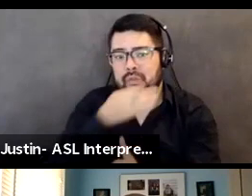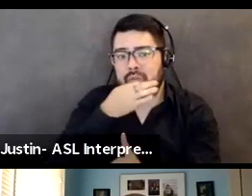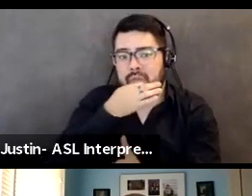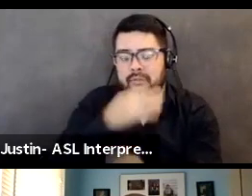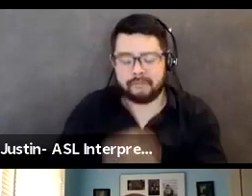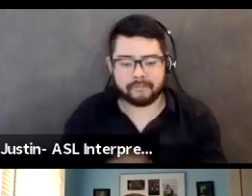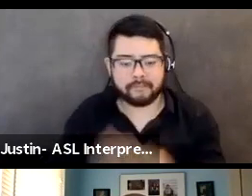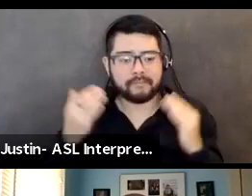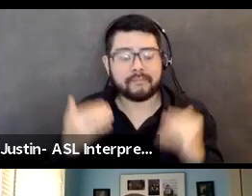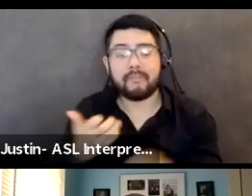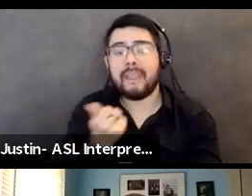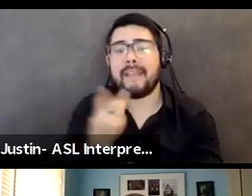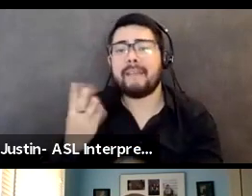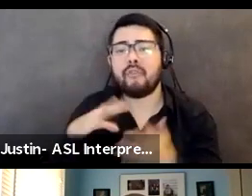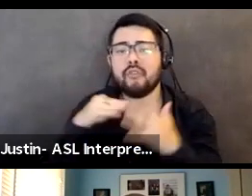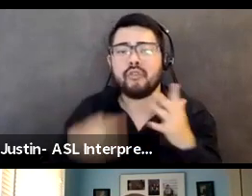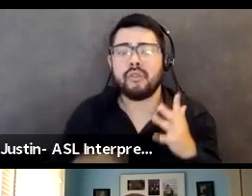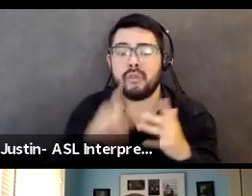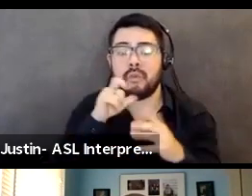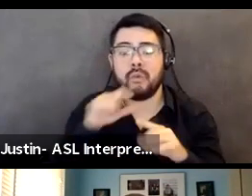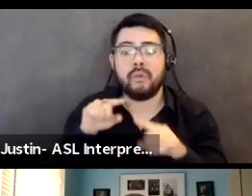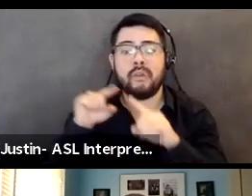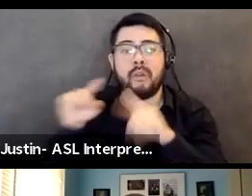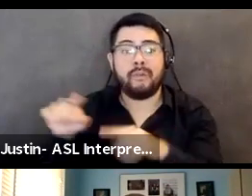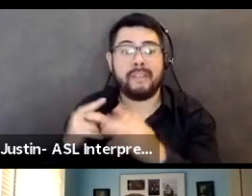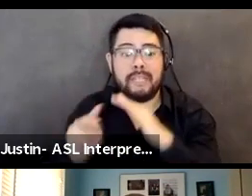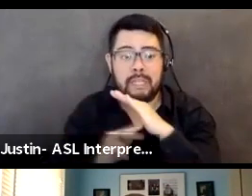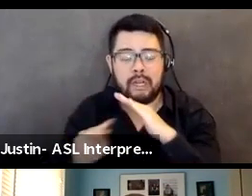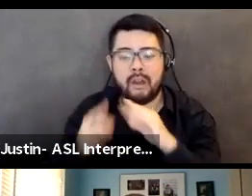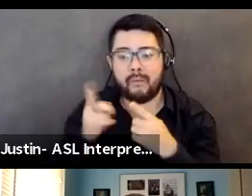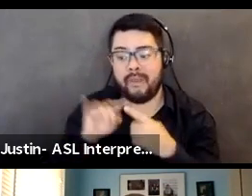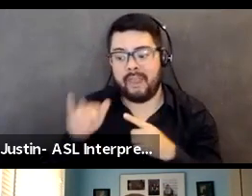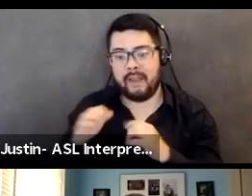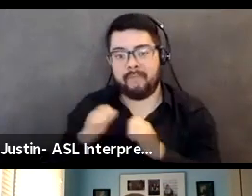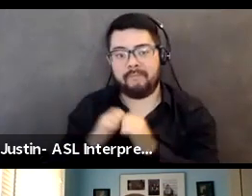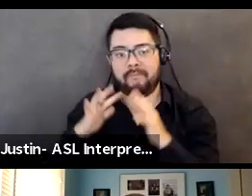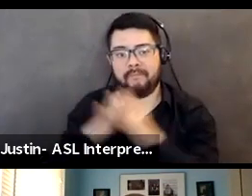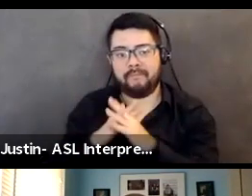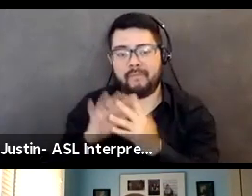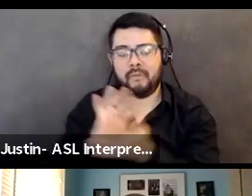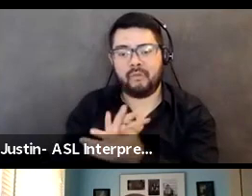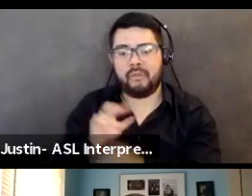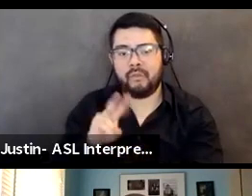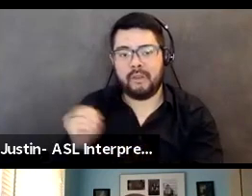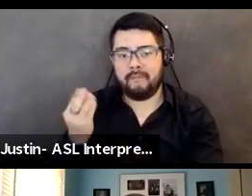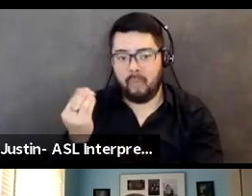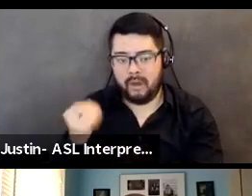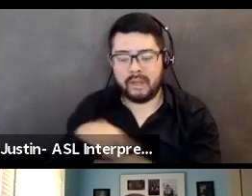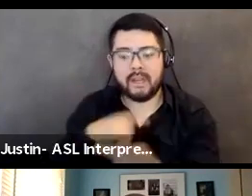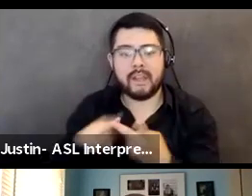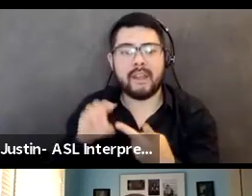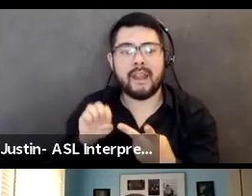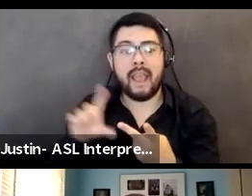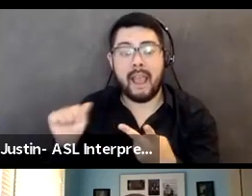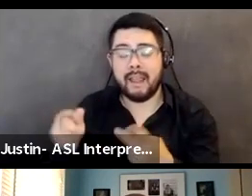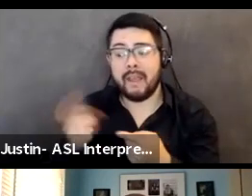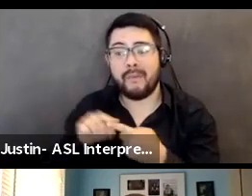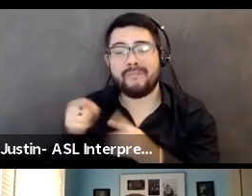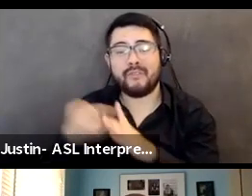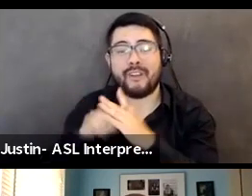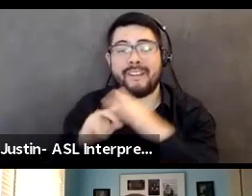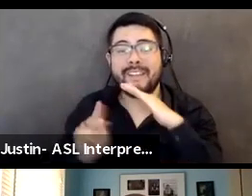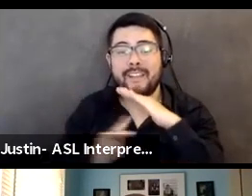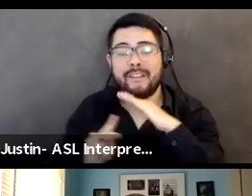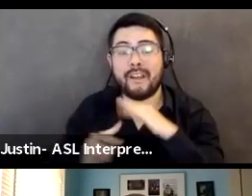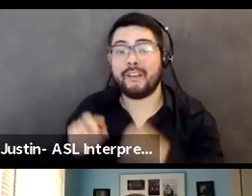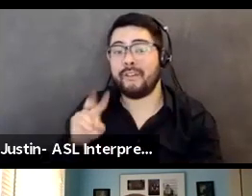enrolled in kindergarten when carissa started a soccer nash in 2014 and 90 enrolled when ella entered kindergarten in 2019 i am